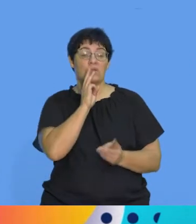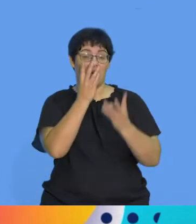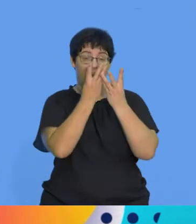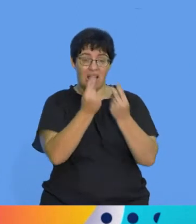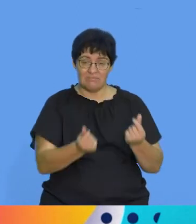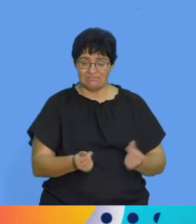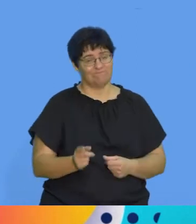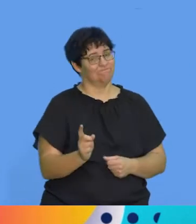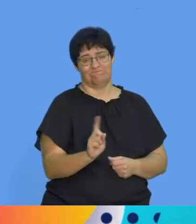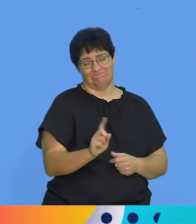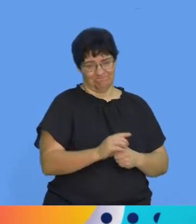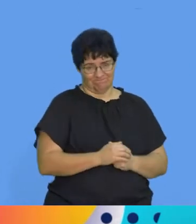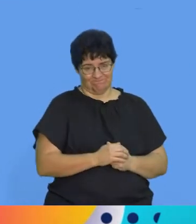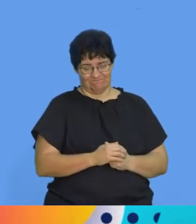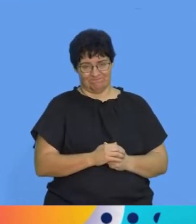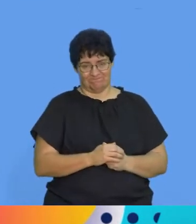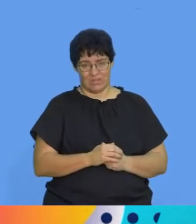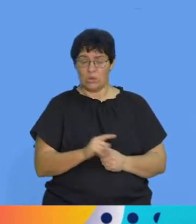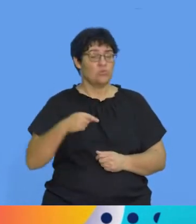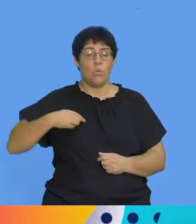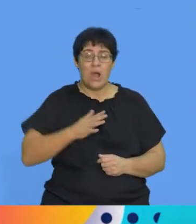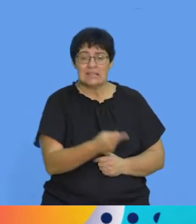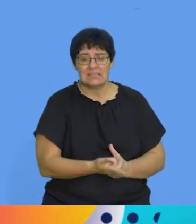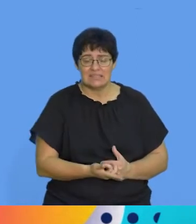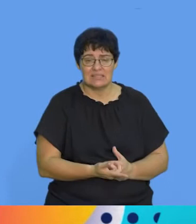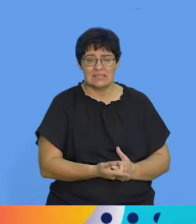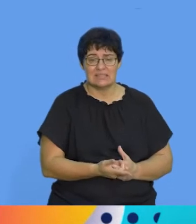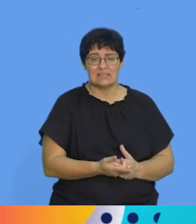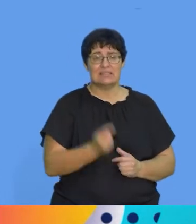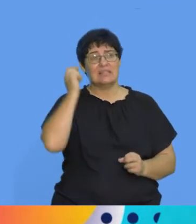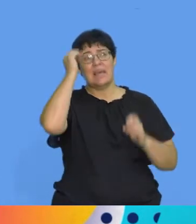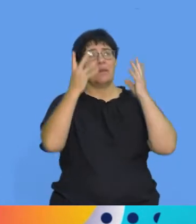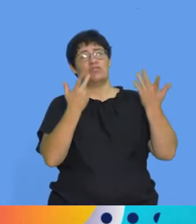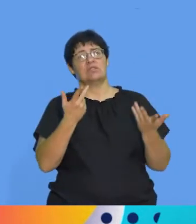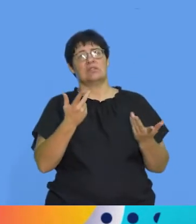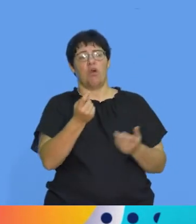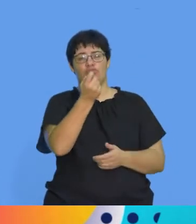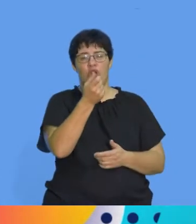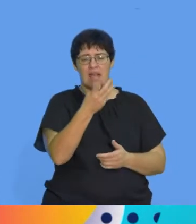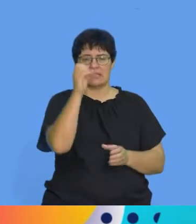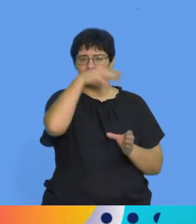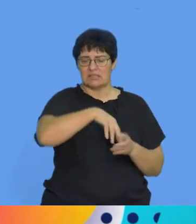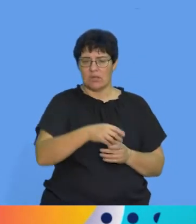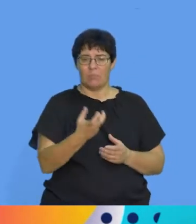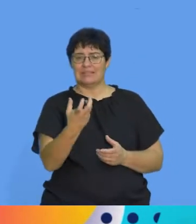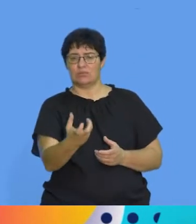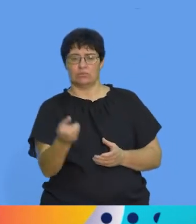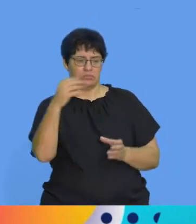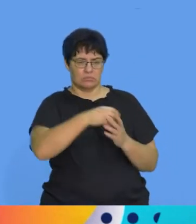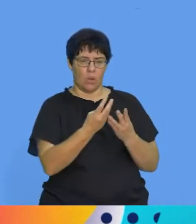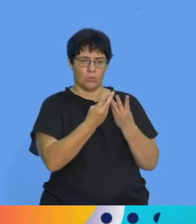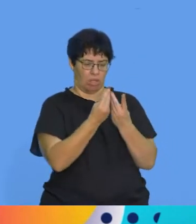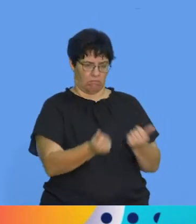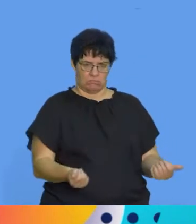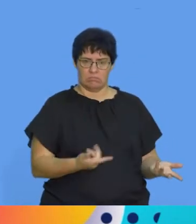don't dissolve in water, right? We don't want them to dissolve in water. Imagine if you take your rice or you take